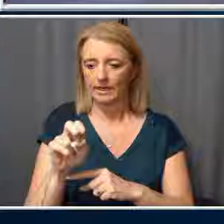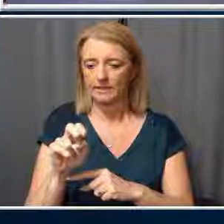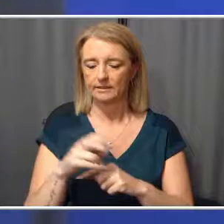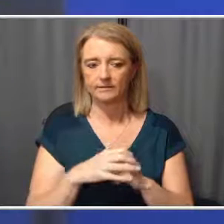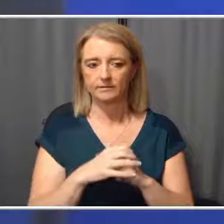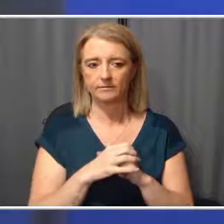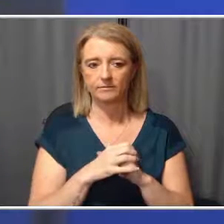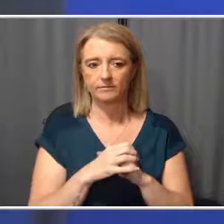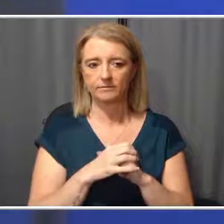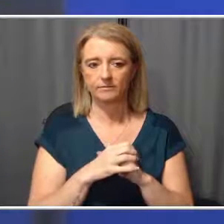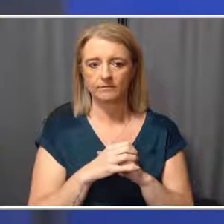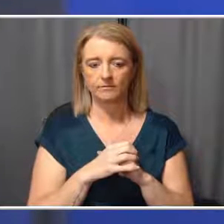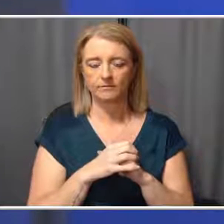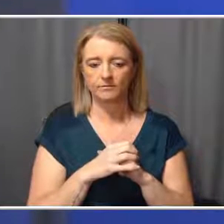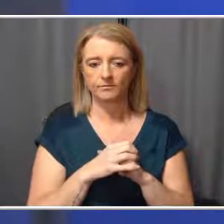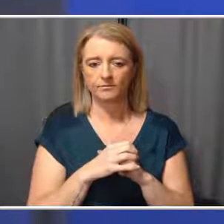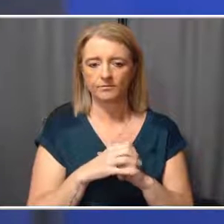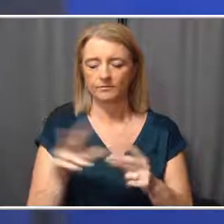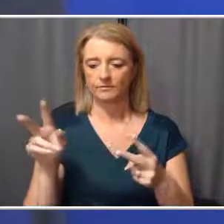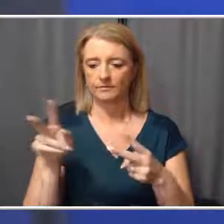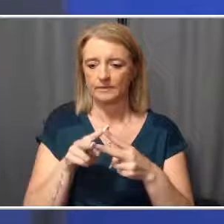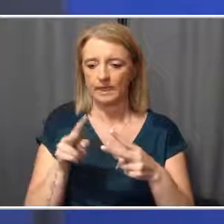that we are still trying to understand better.